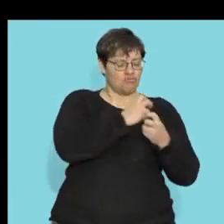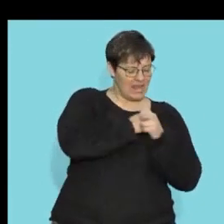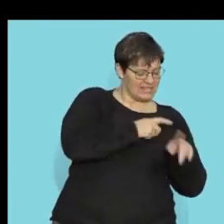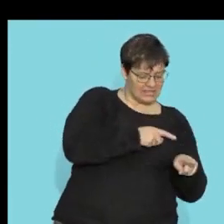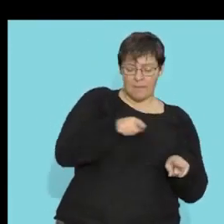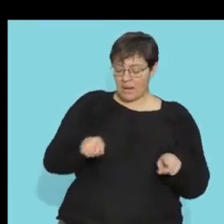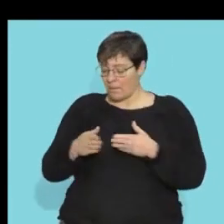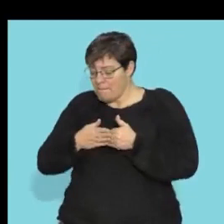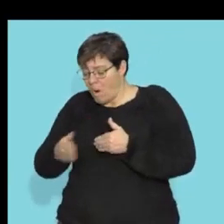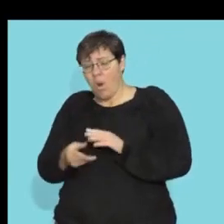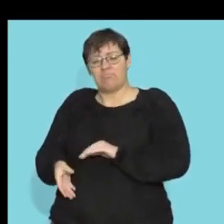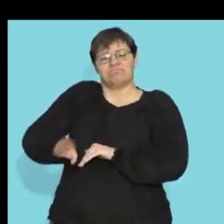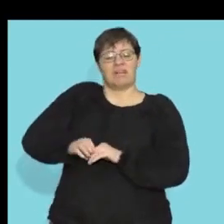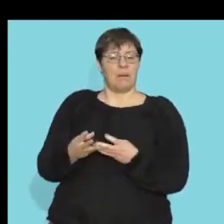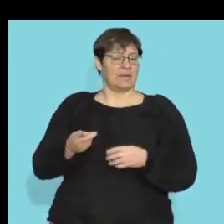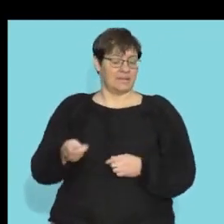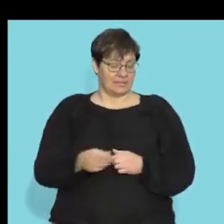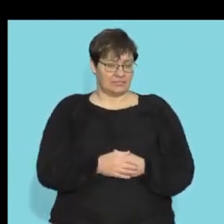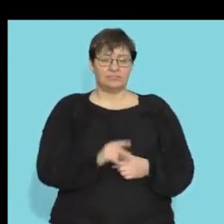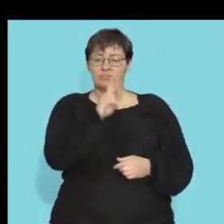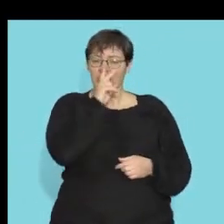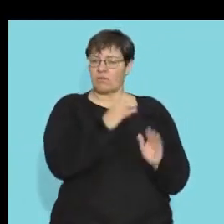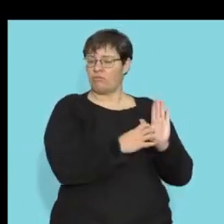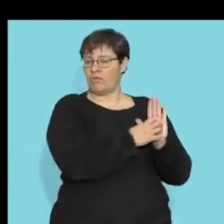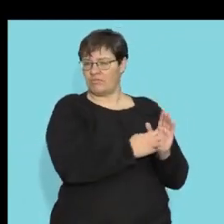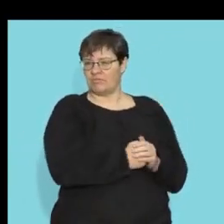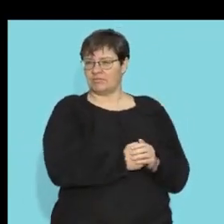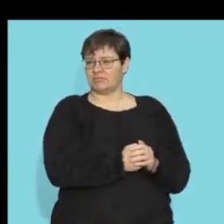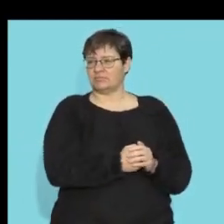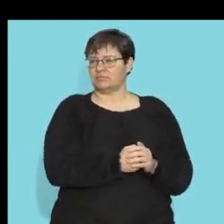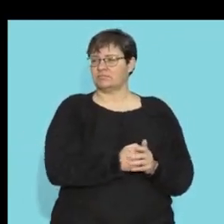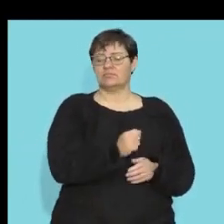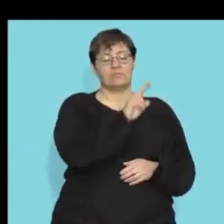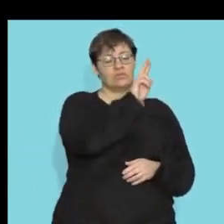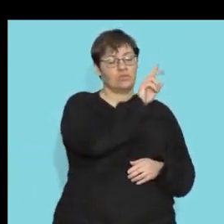at rest? So let's have a look at her graph, all right? So if we put in here